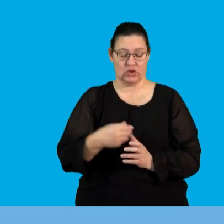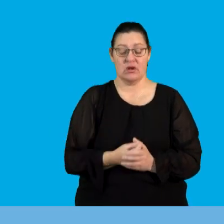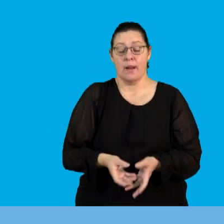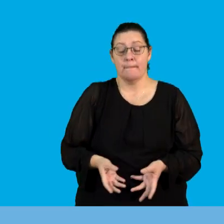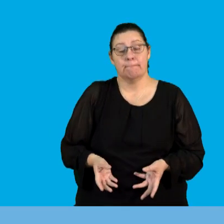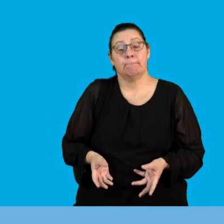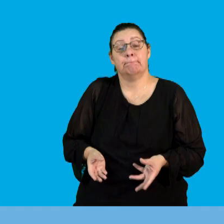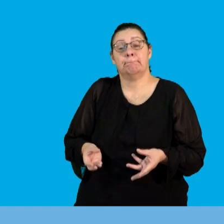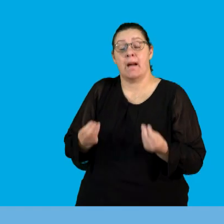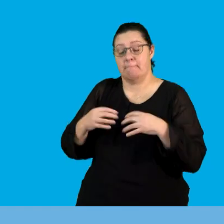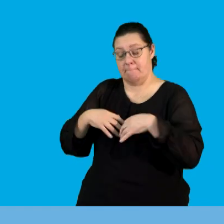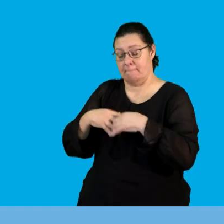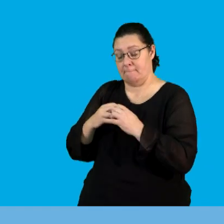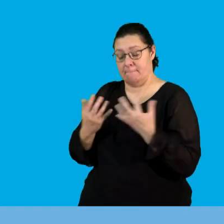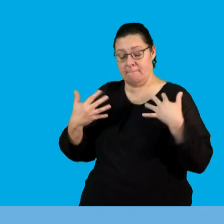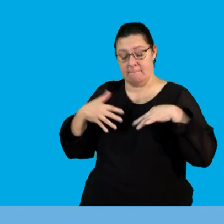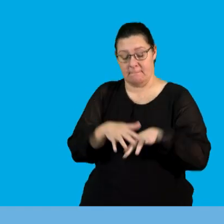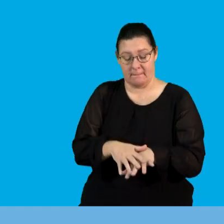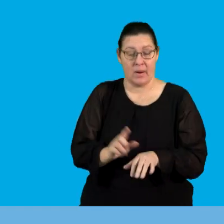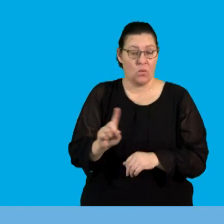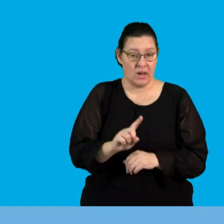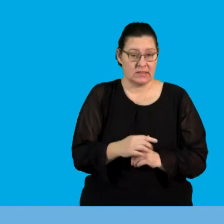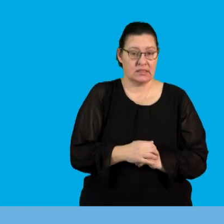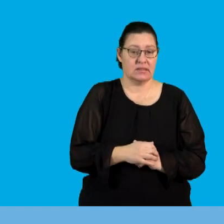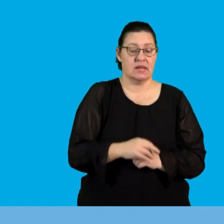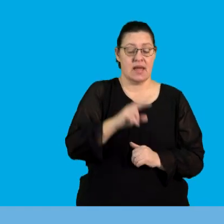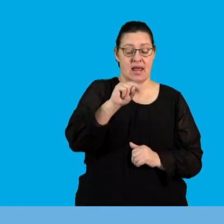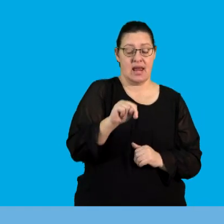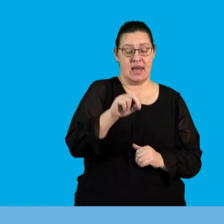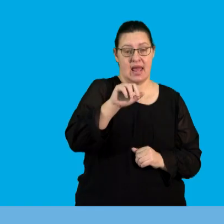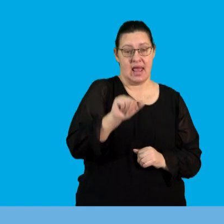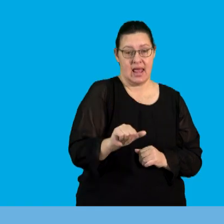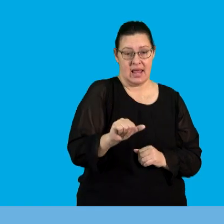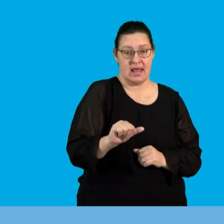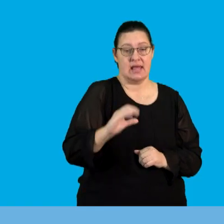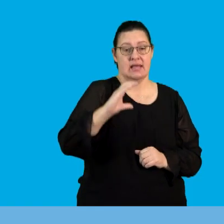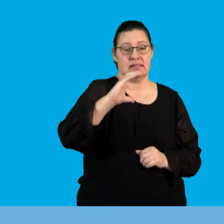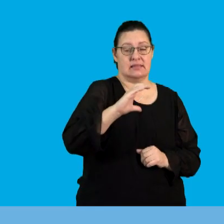NaOH. This is going to react to form sodium chloride, which is going to be